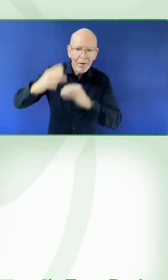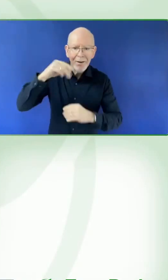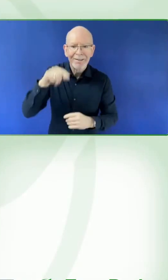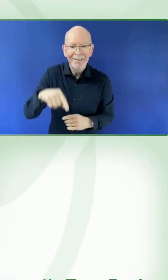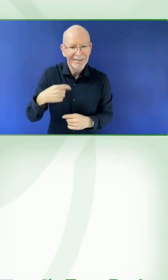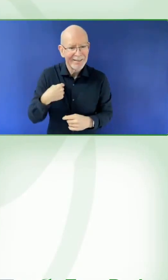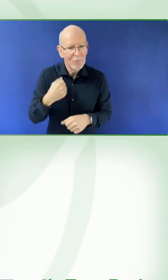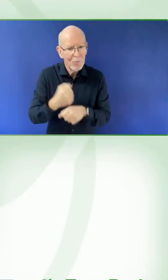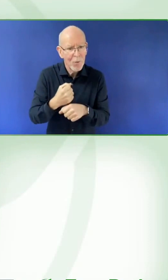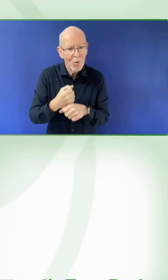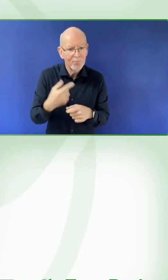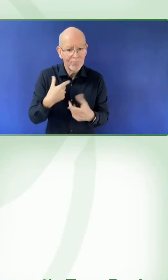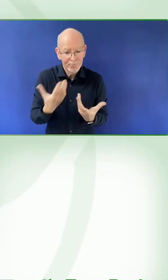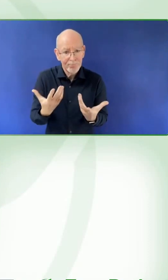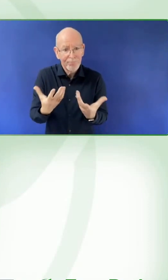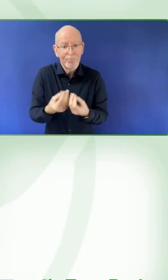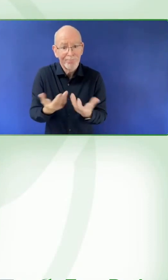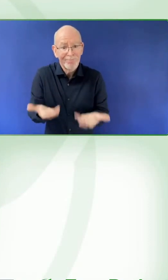mandatory.